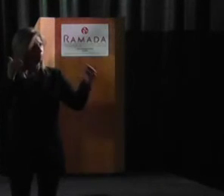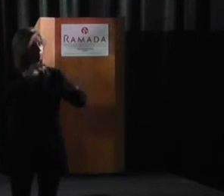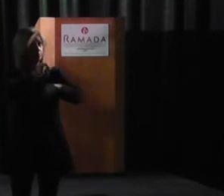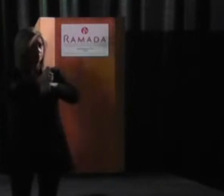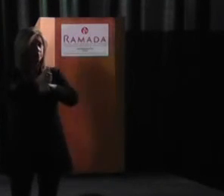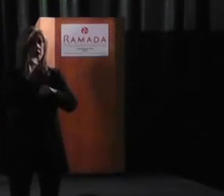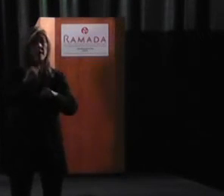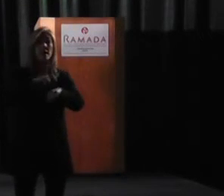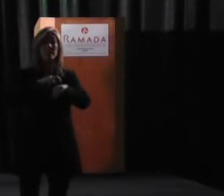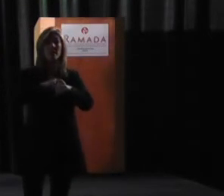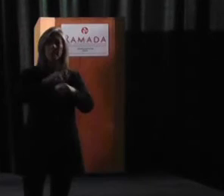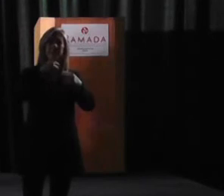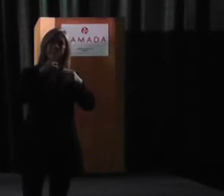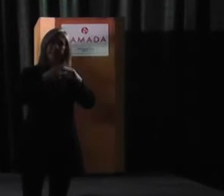Disabilities.